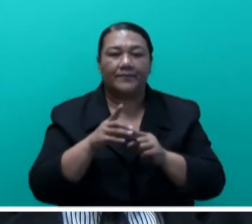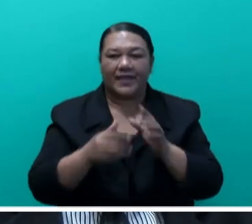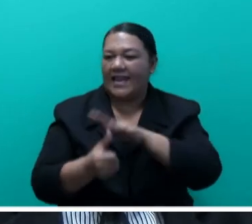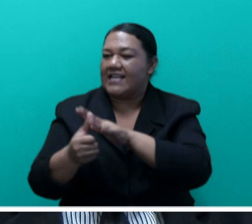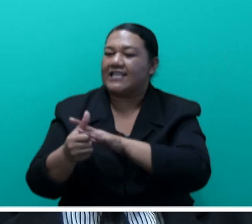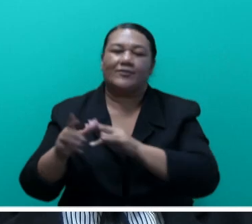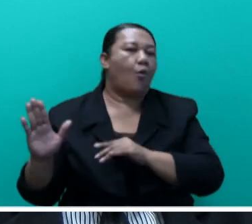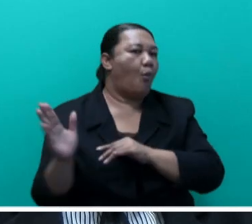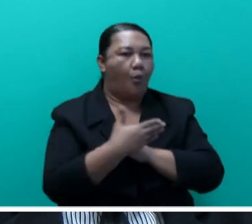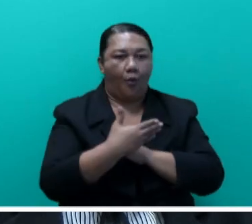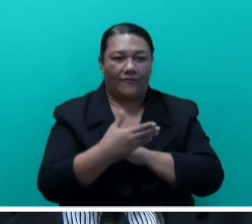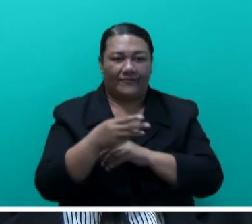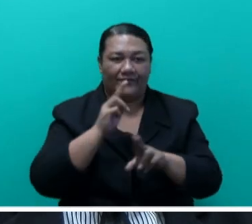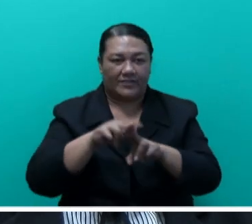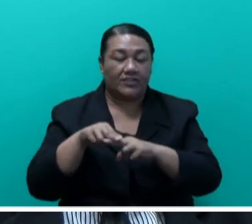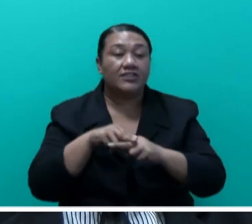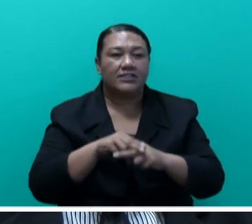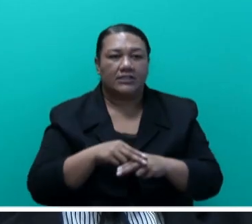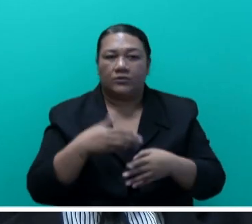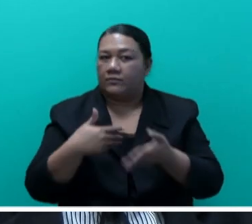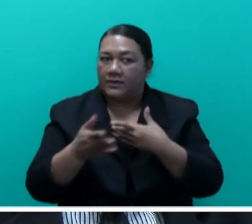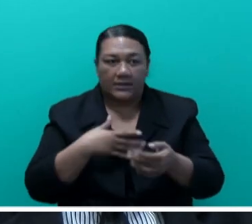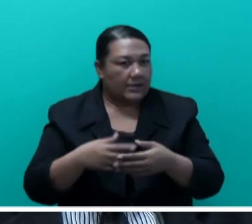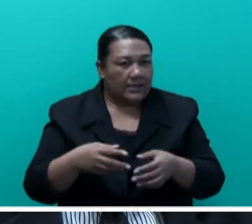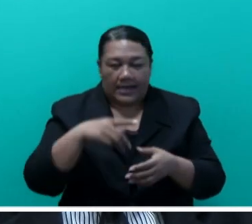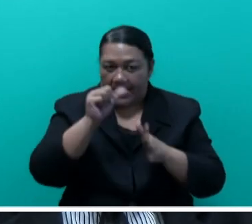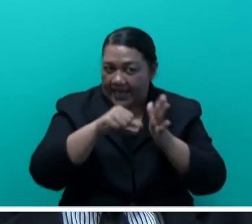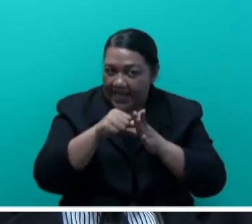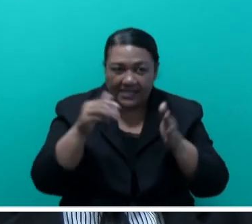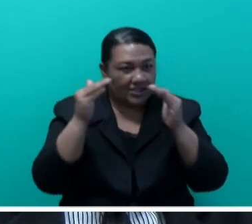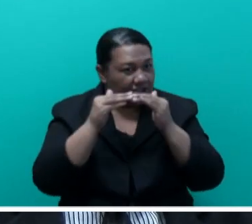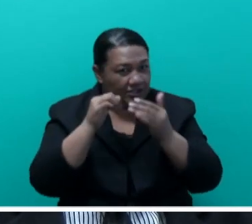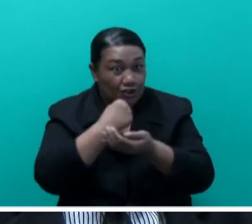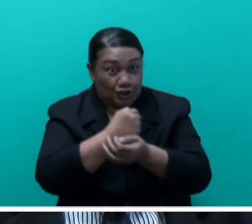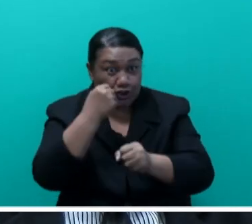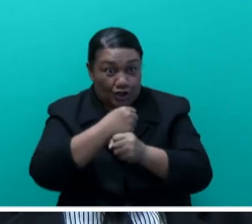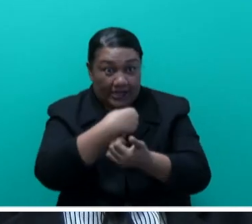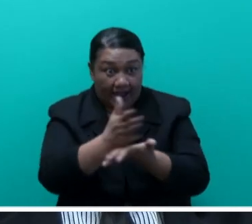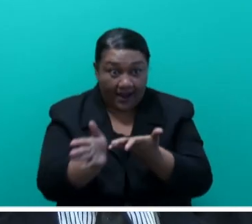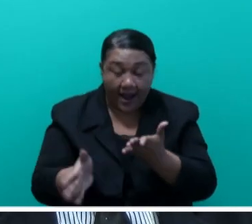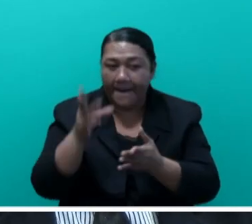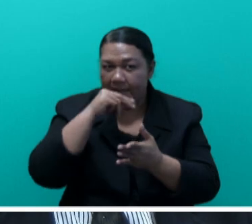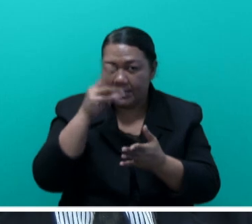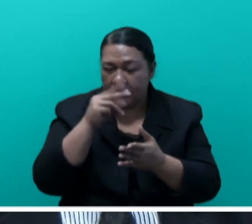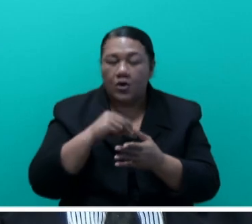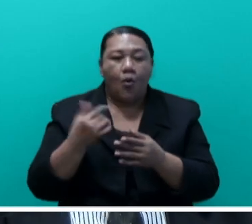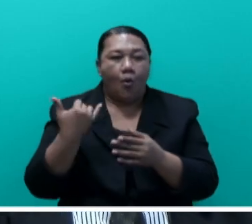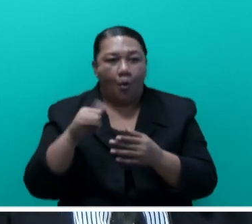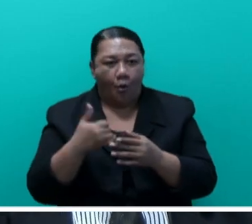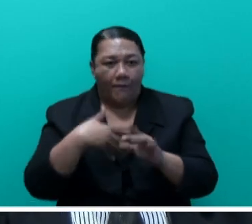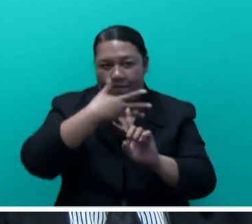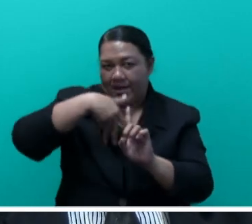all Fijians, regardless of age, gender, ability, or background. By